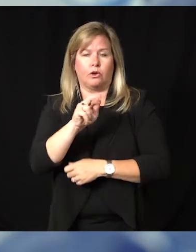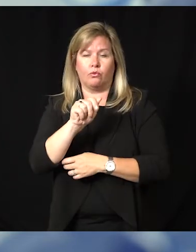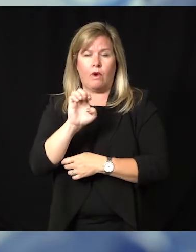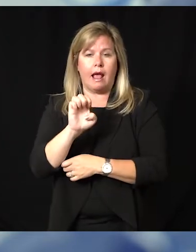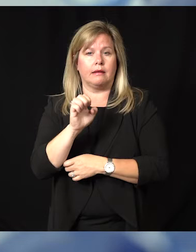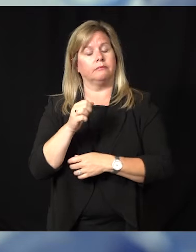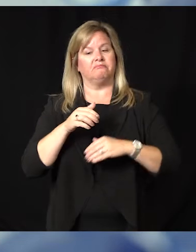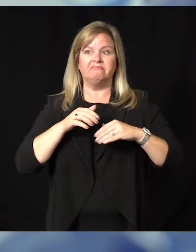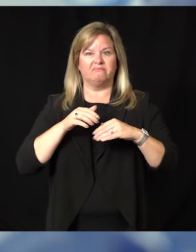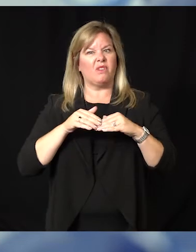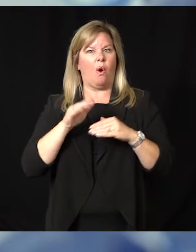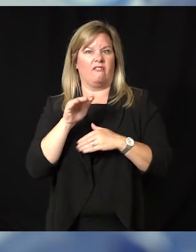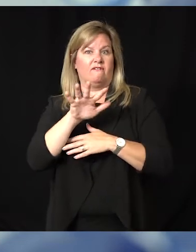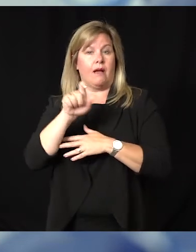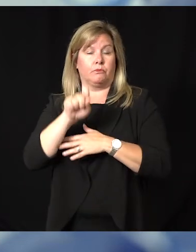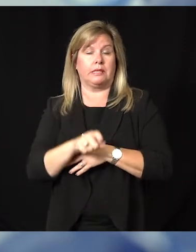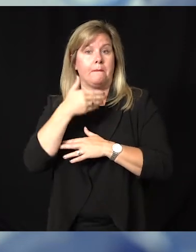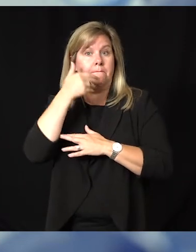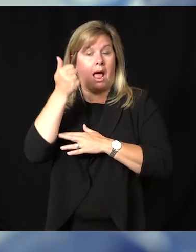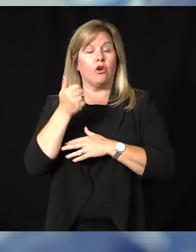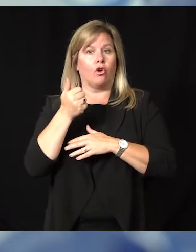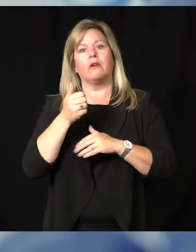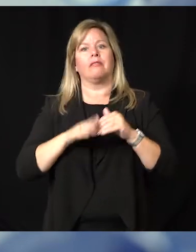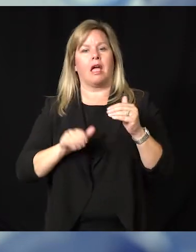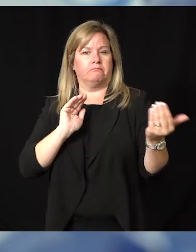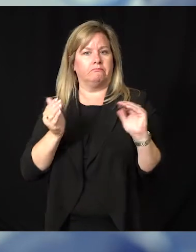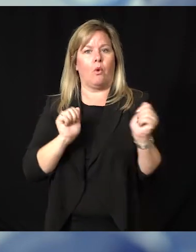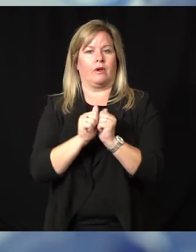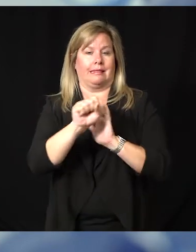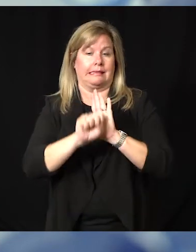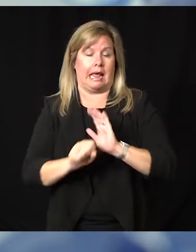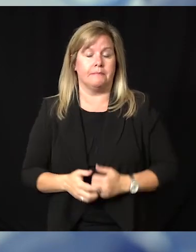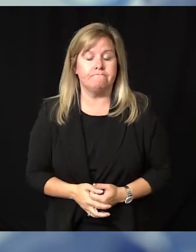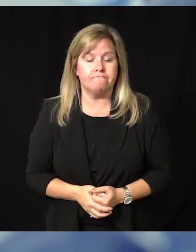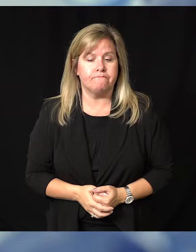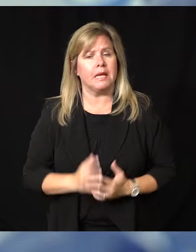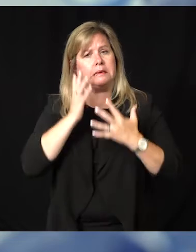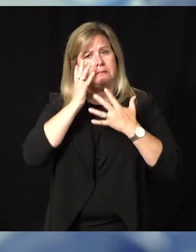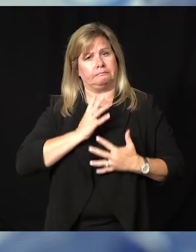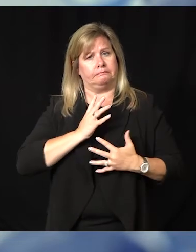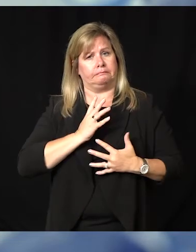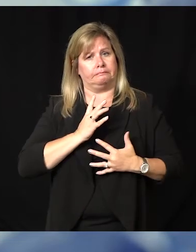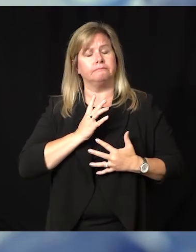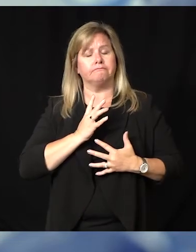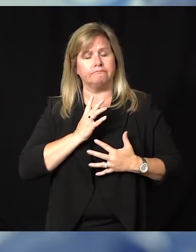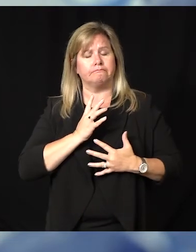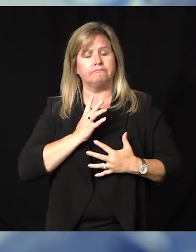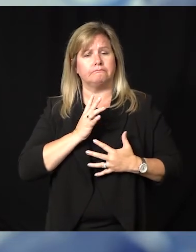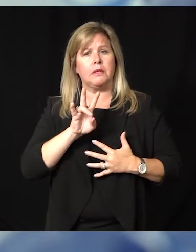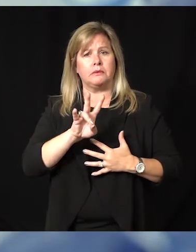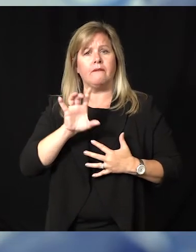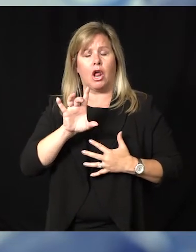better than the state overall average. Now, sadly, we have lost at least